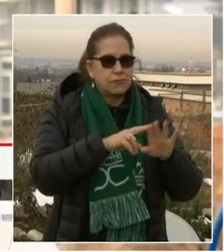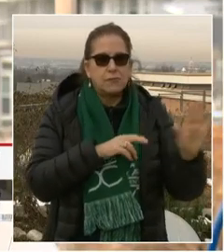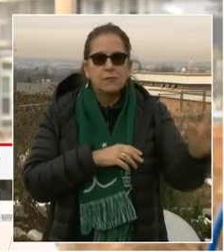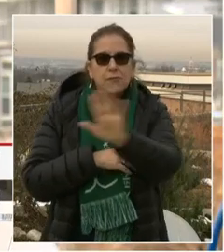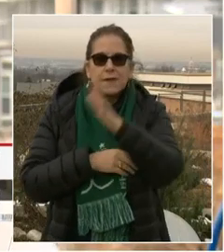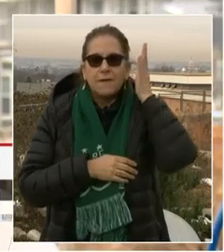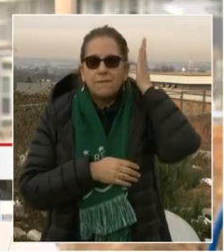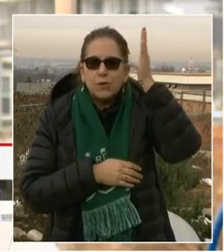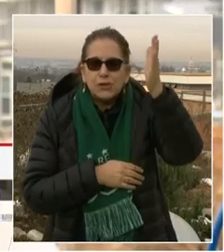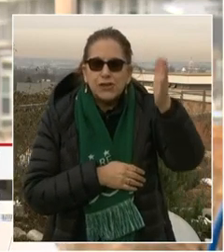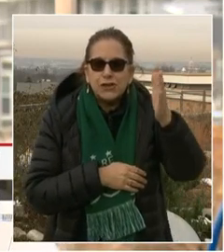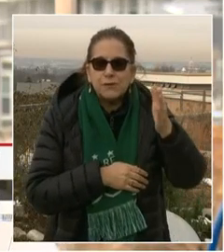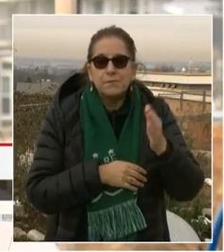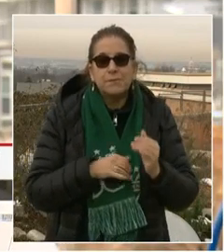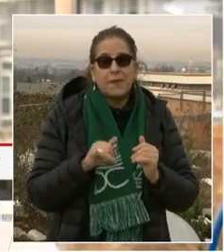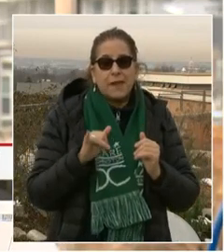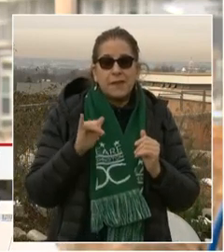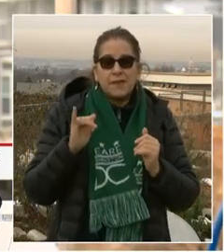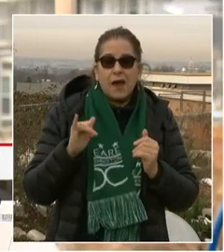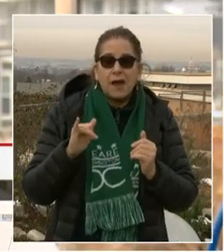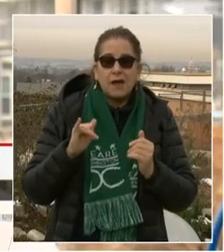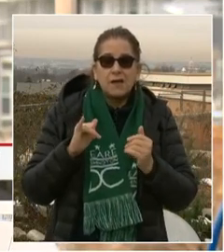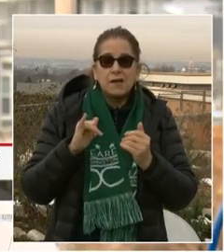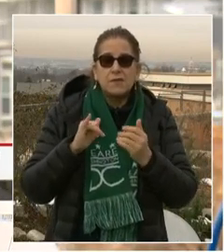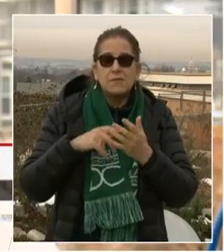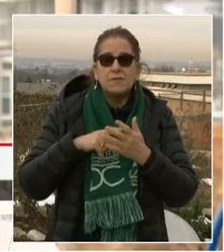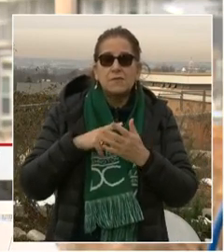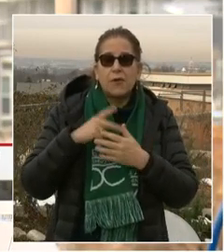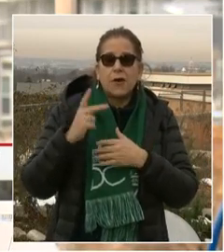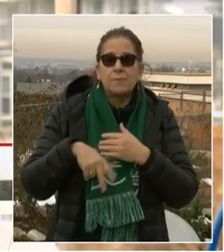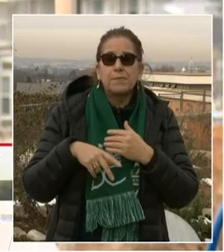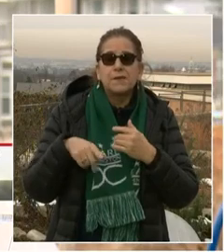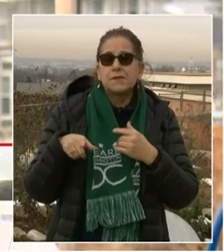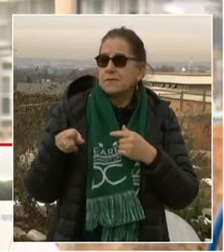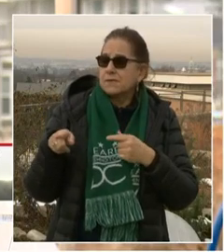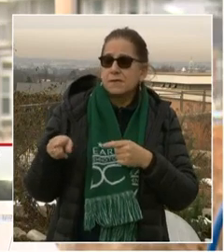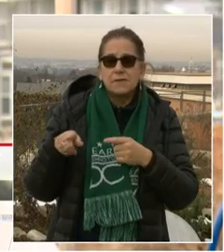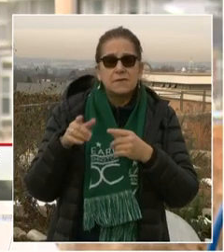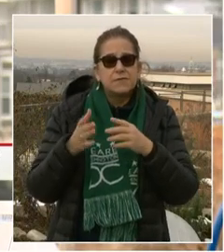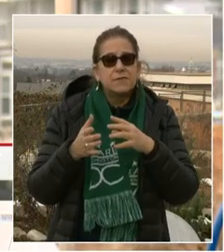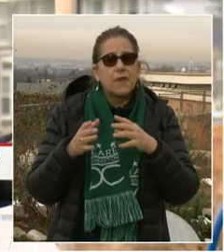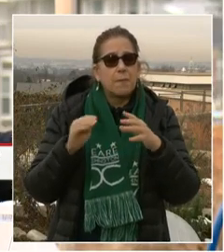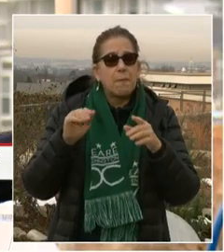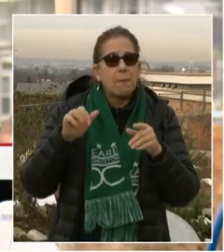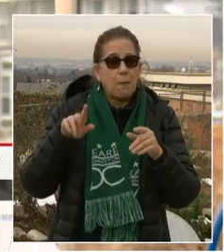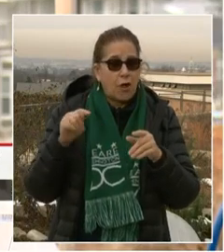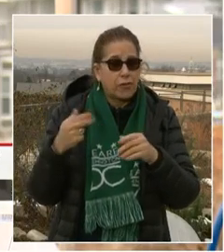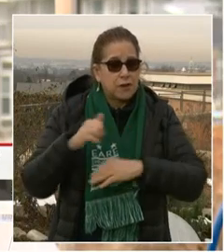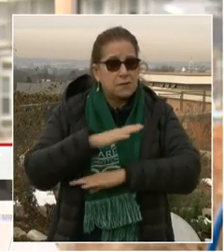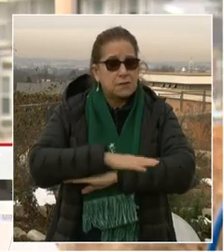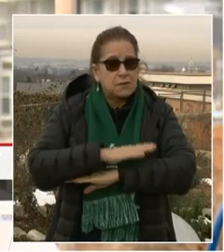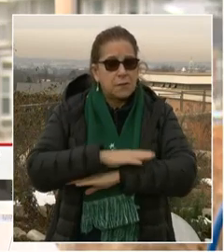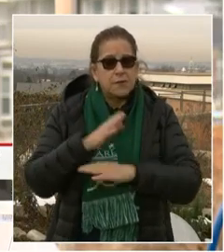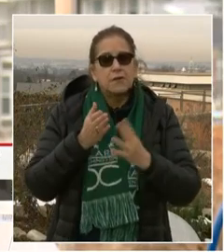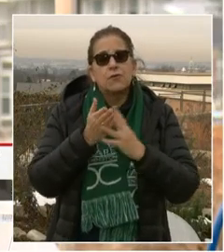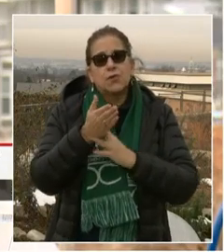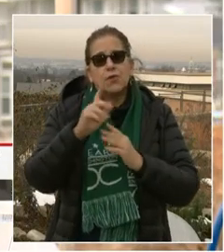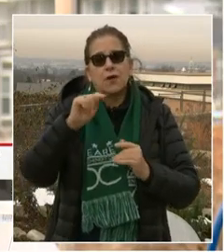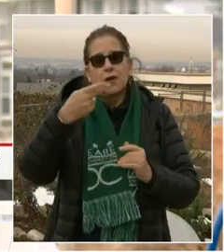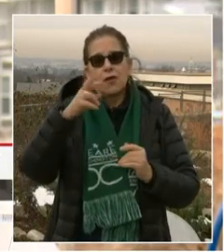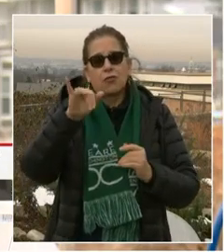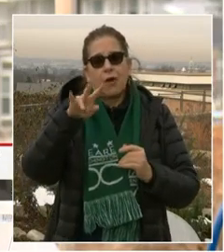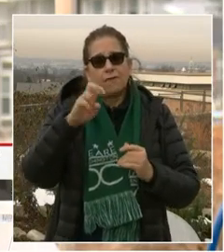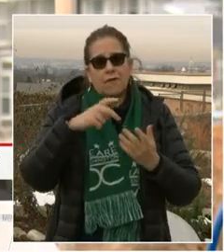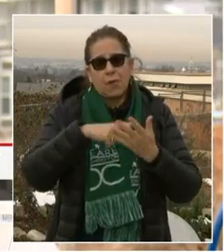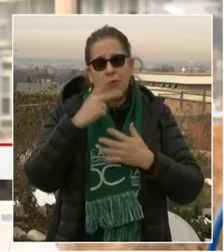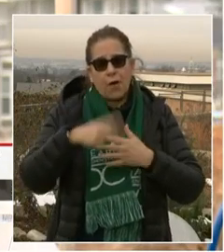Table has learned with Thrive. I want to also acknowledge Councilmember Kenyon McDuffie, who is here. Give him a big round of applause.